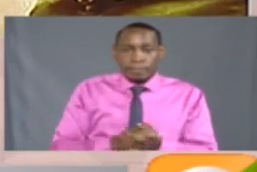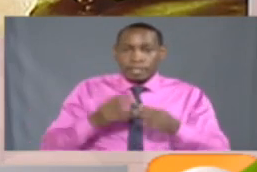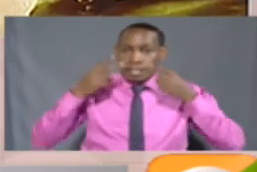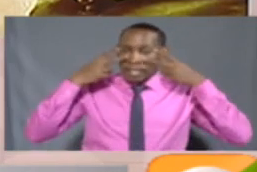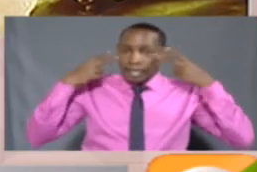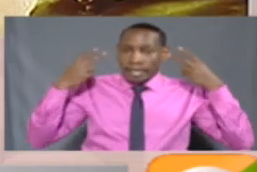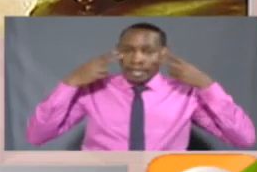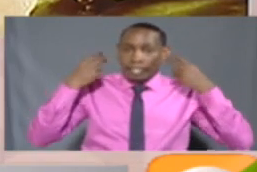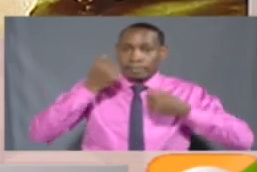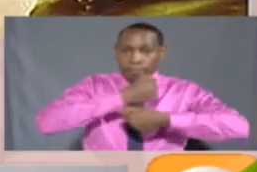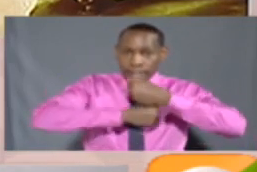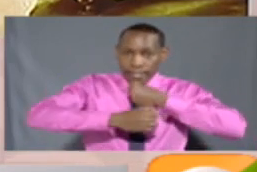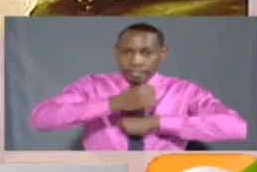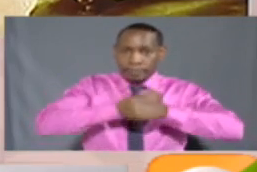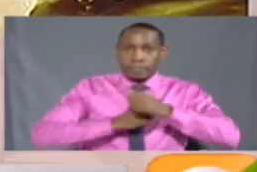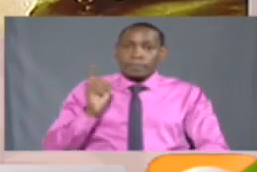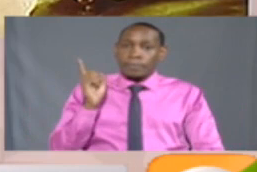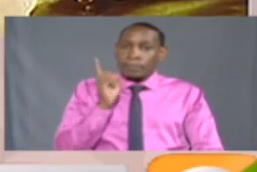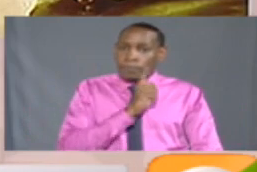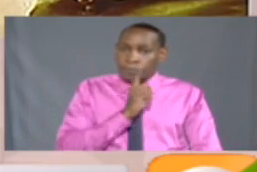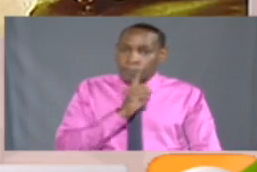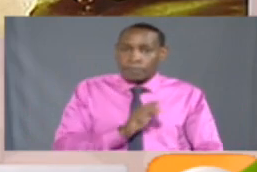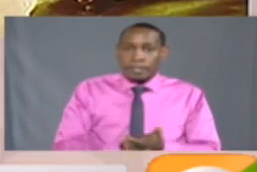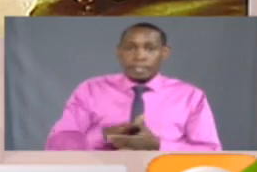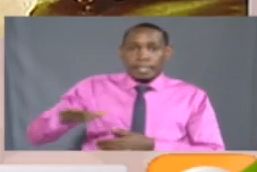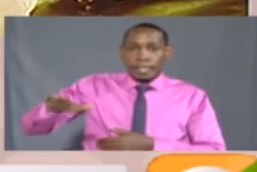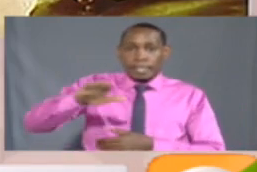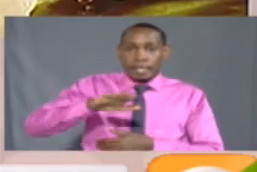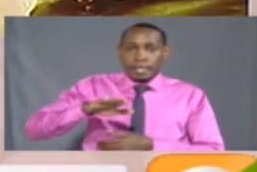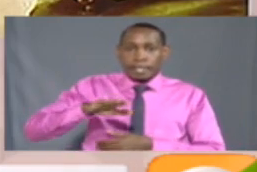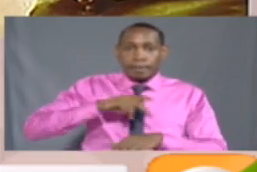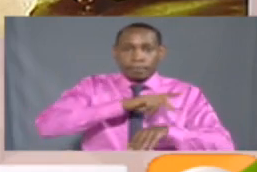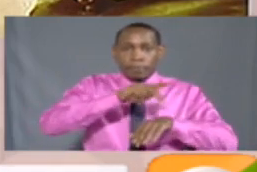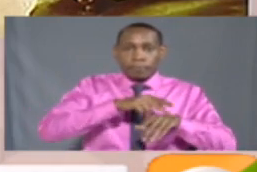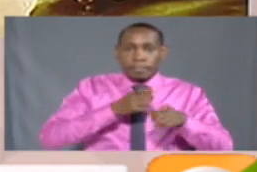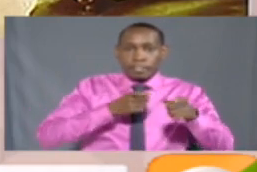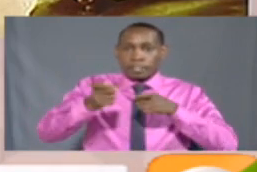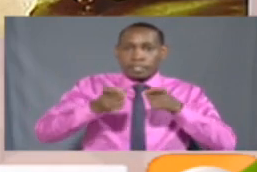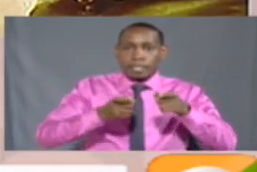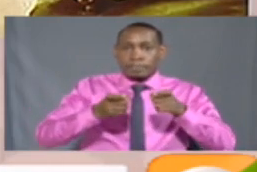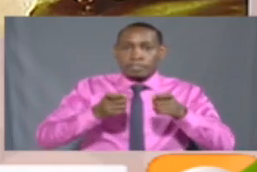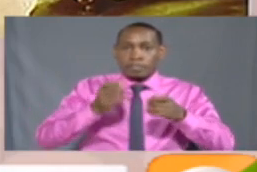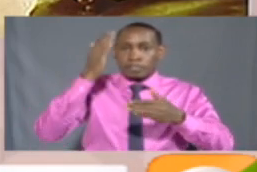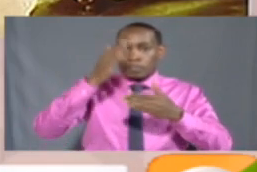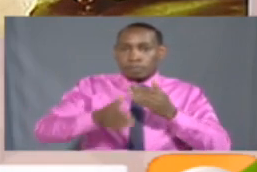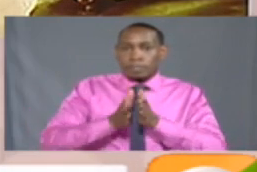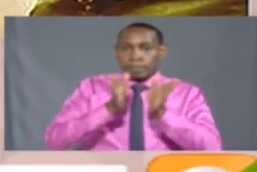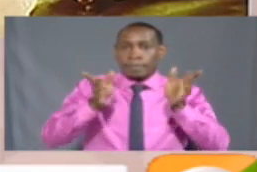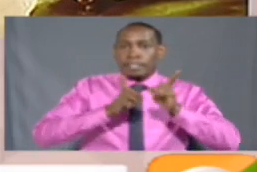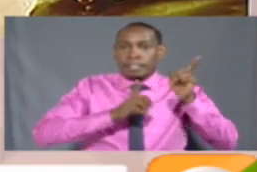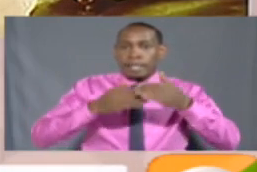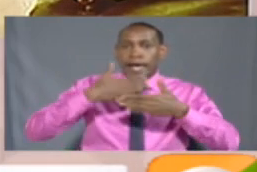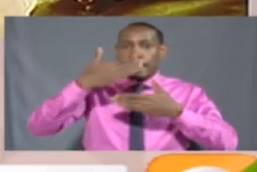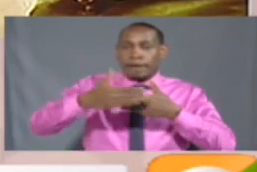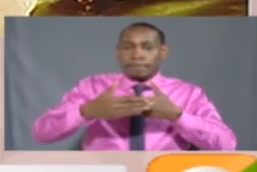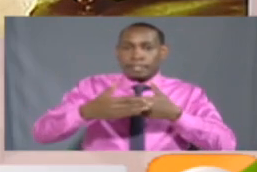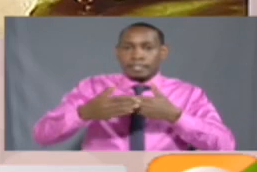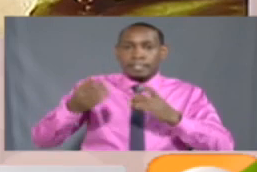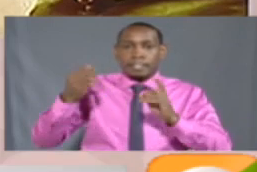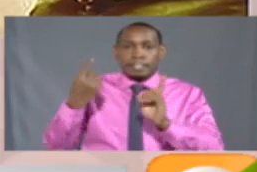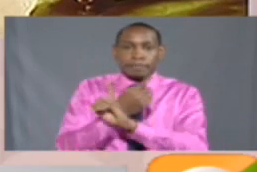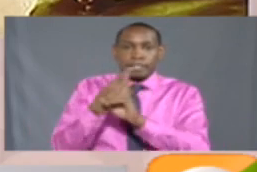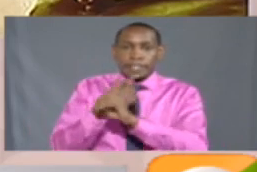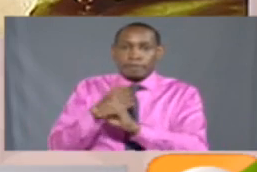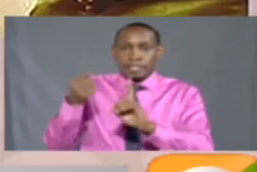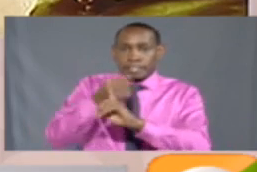al-Shabaab activity in the area. Now, area provincial administration suspended public transportation following several attacks